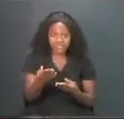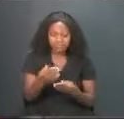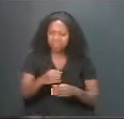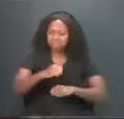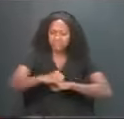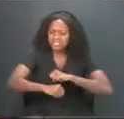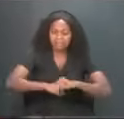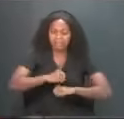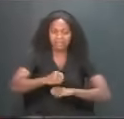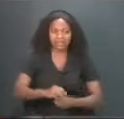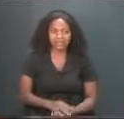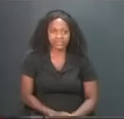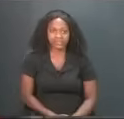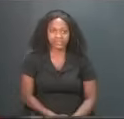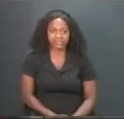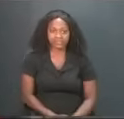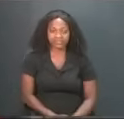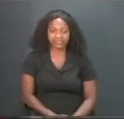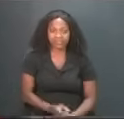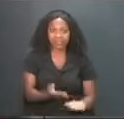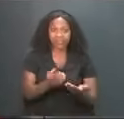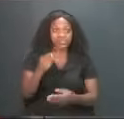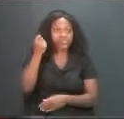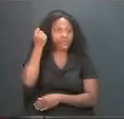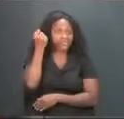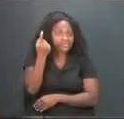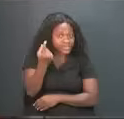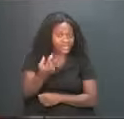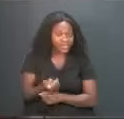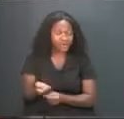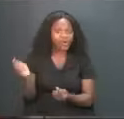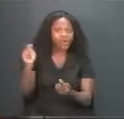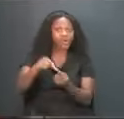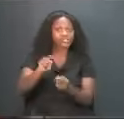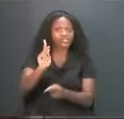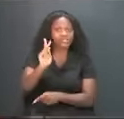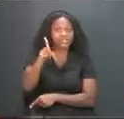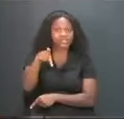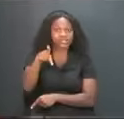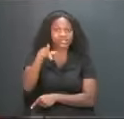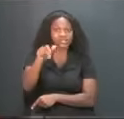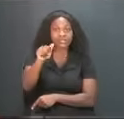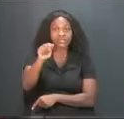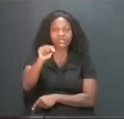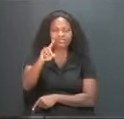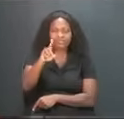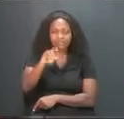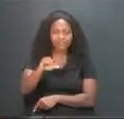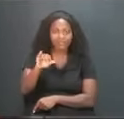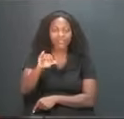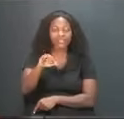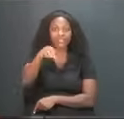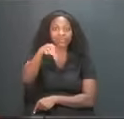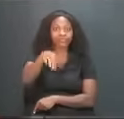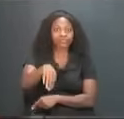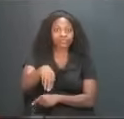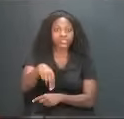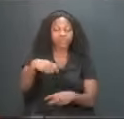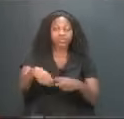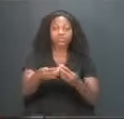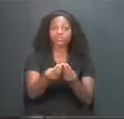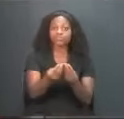clear. Get it clear. Until Pandai, I put it to you that until Pandai is resolved,